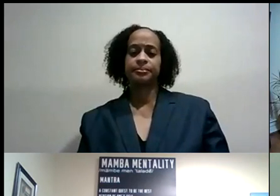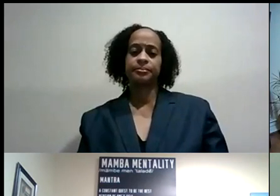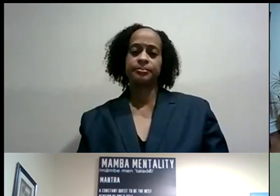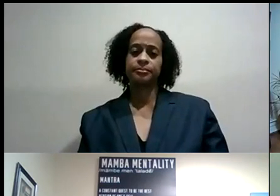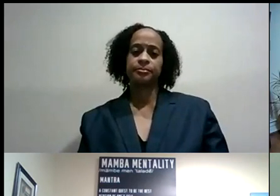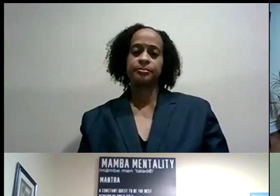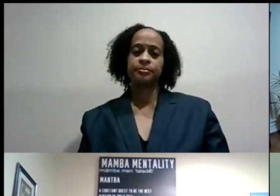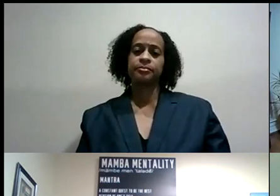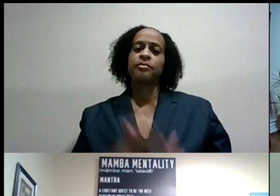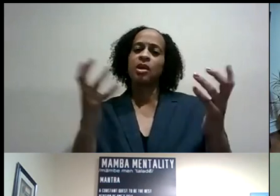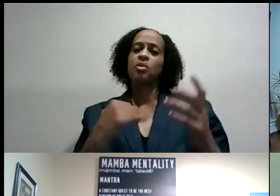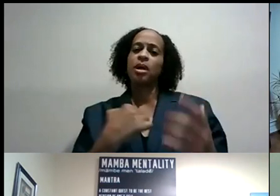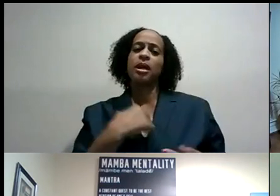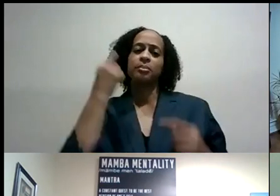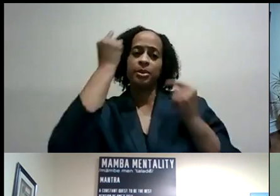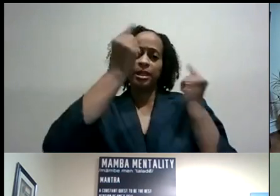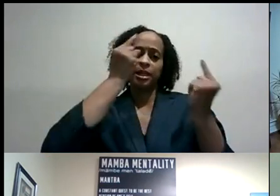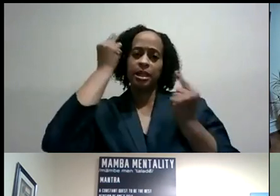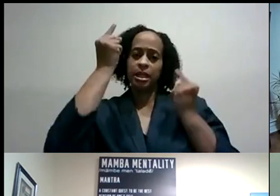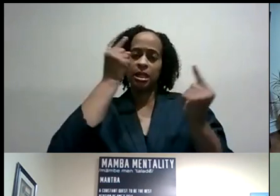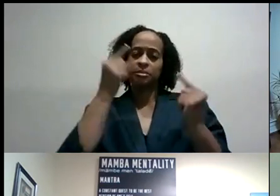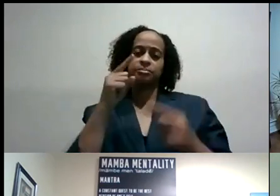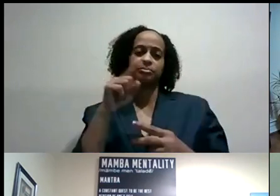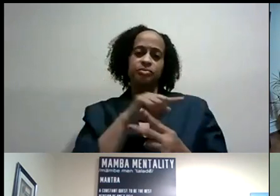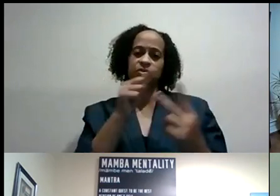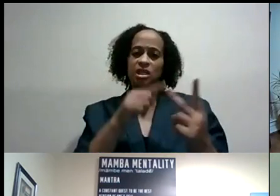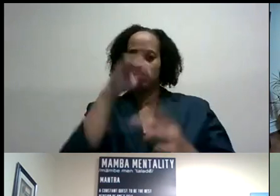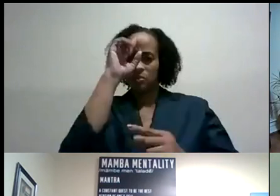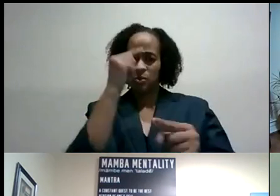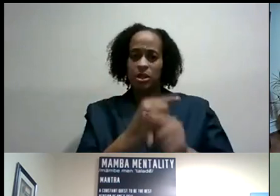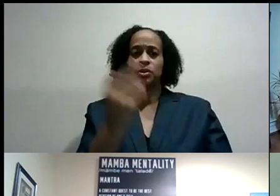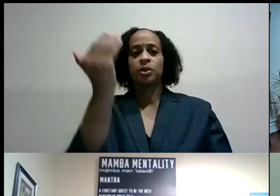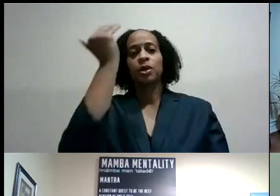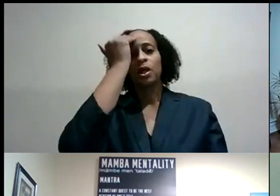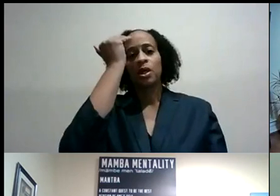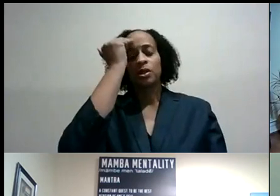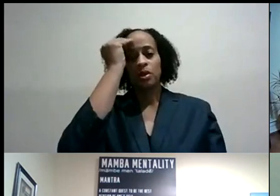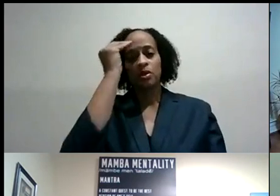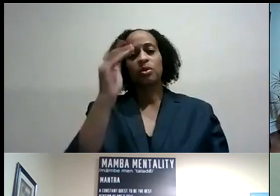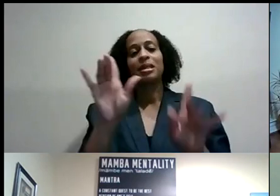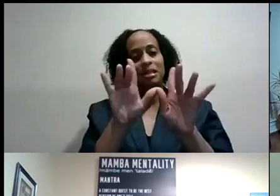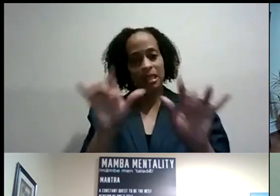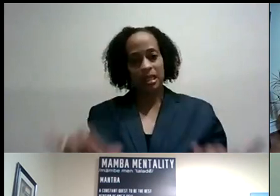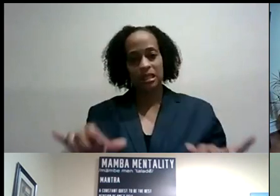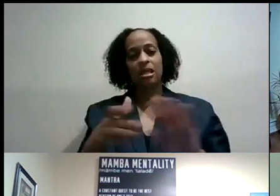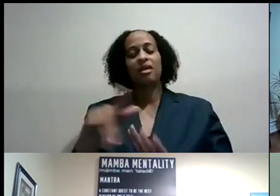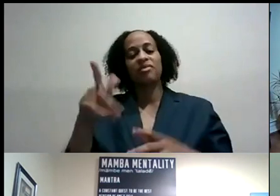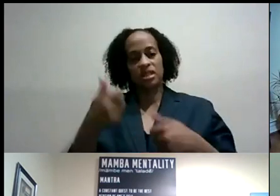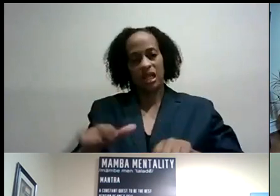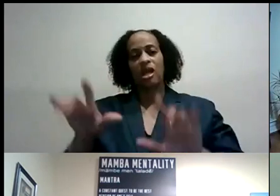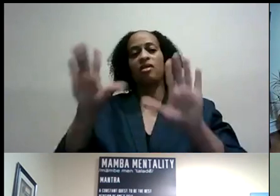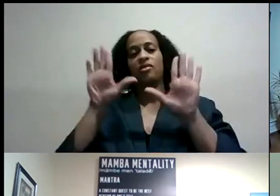What I'm thinking is that these brothers knew the system of the